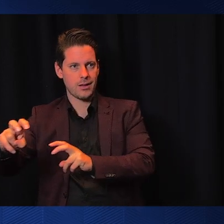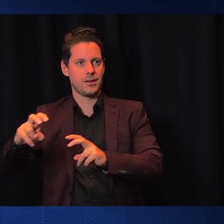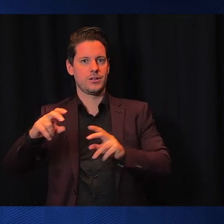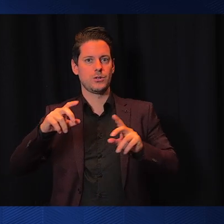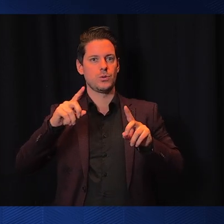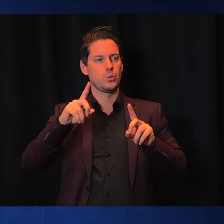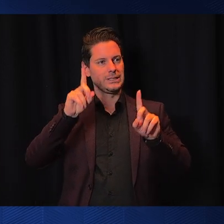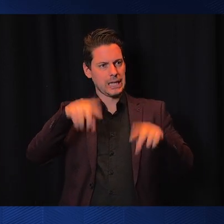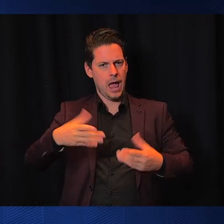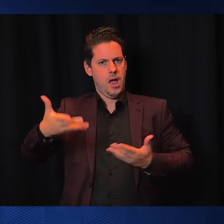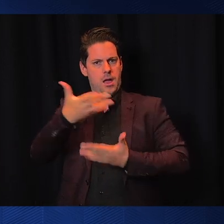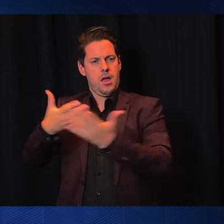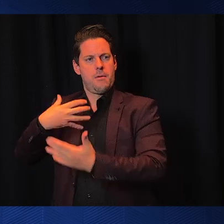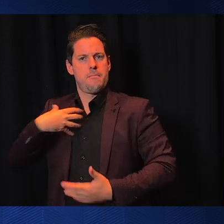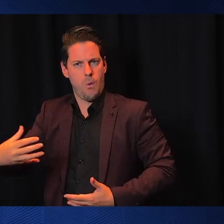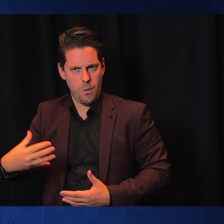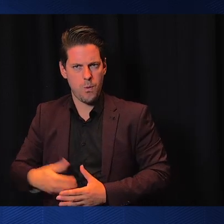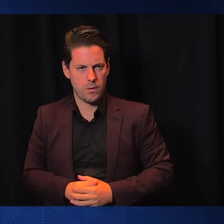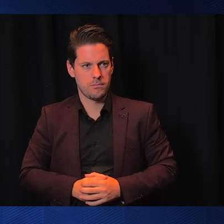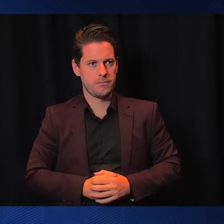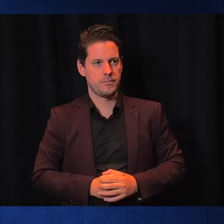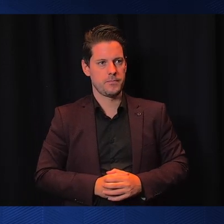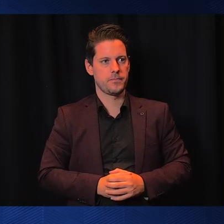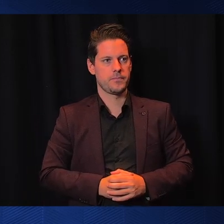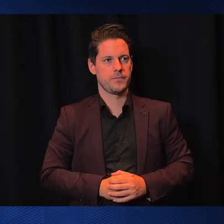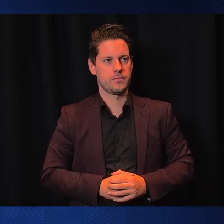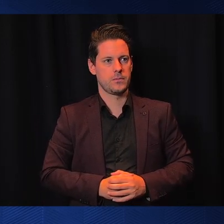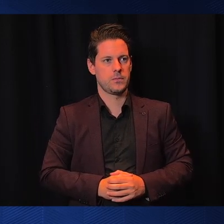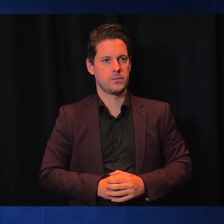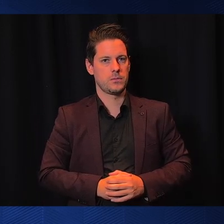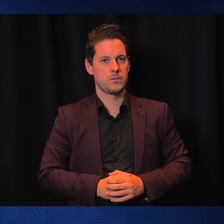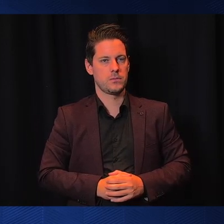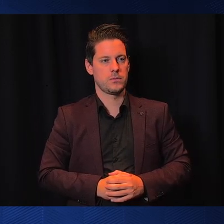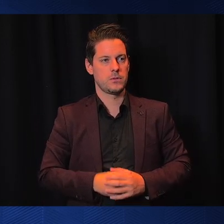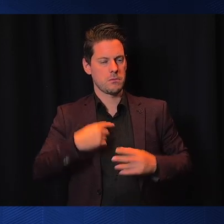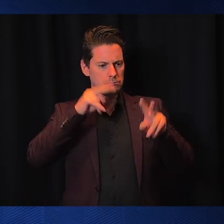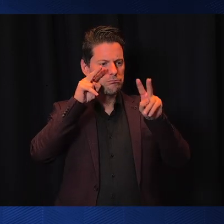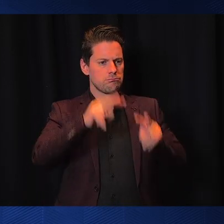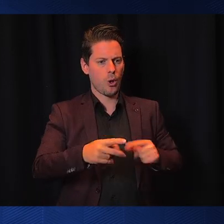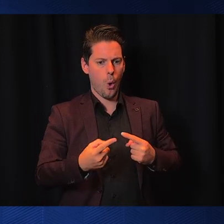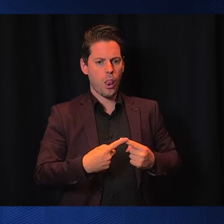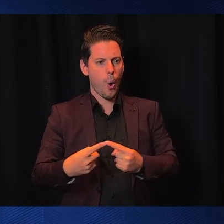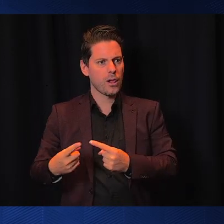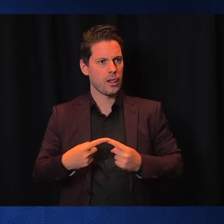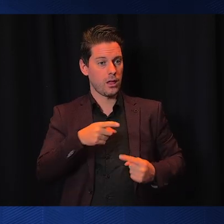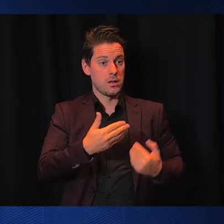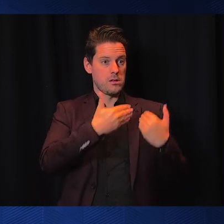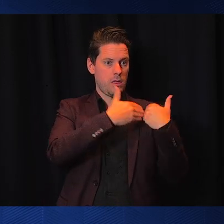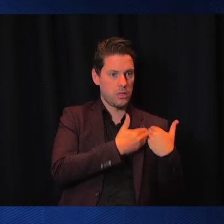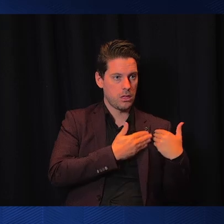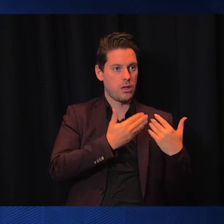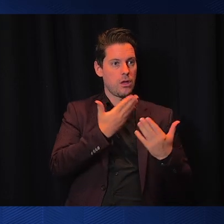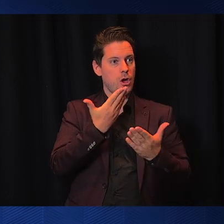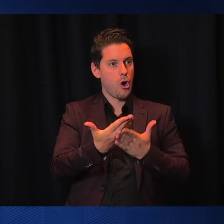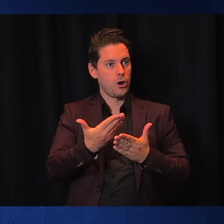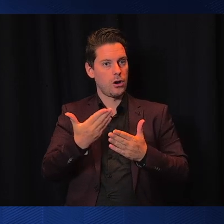we'll follow through after that. Keep looking at localization from the perspective of alliance of NGOs, of the northern